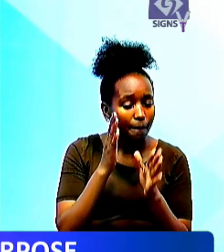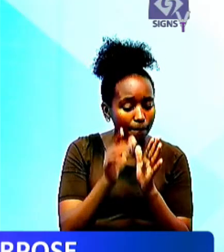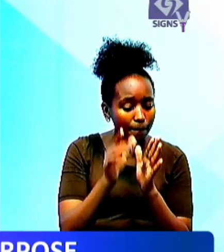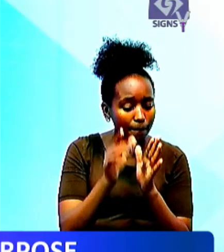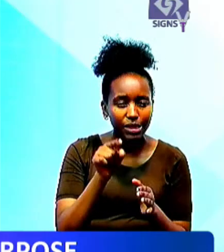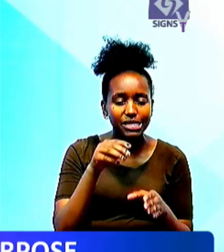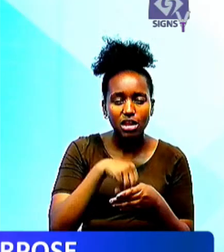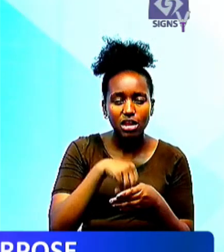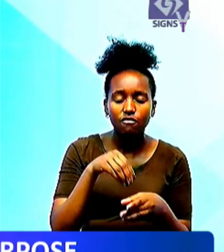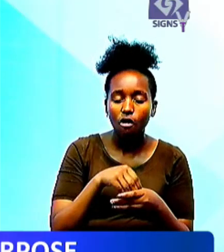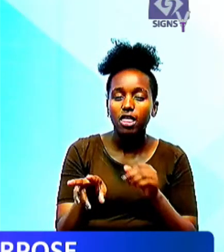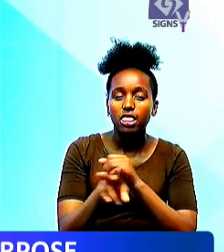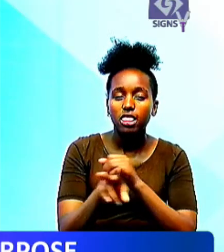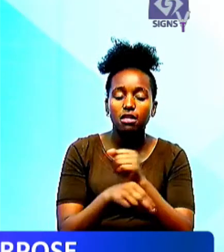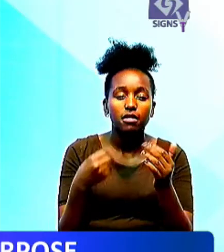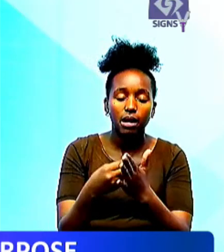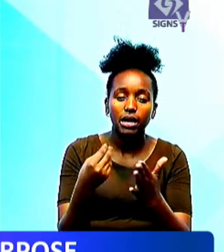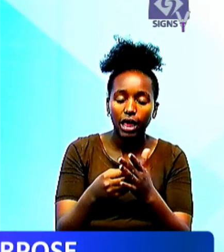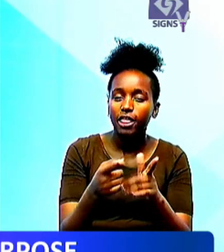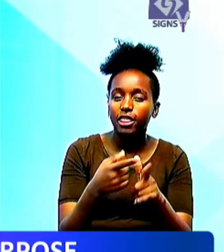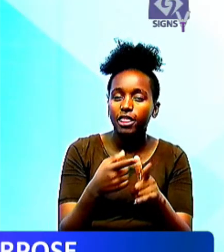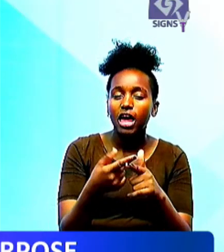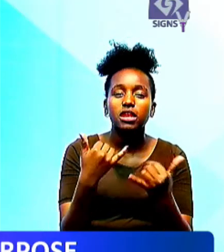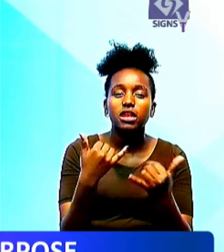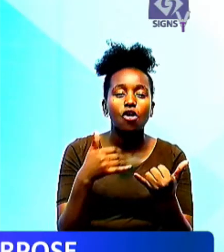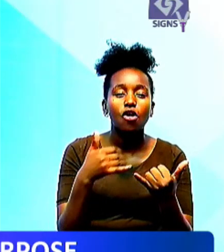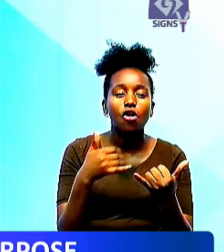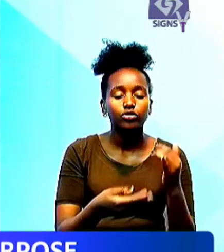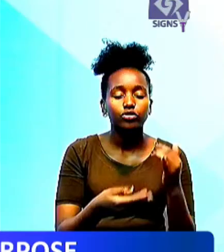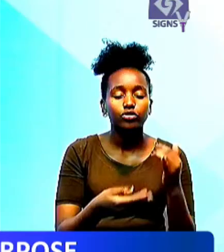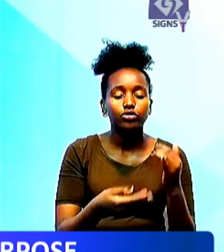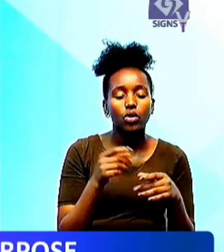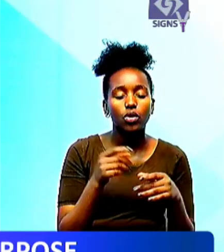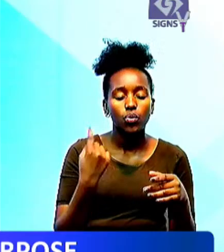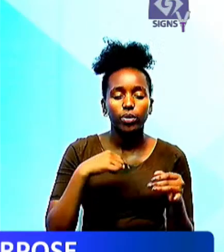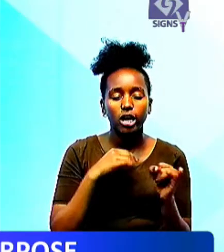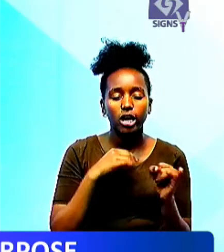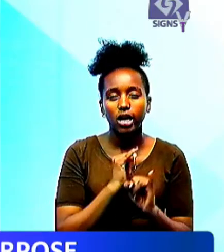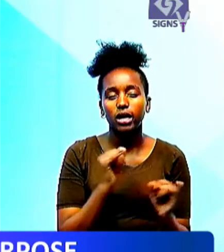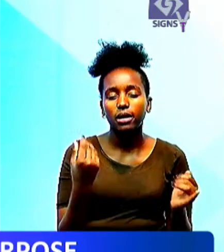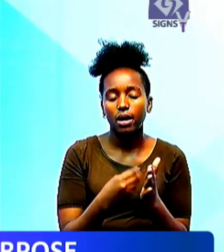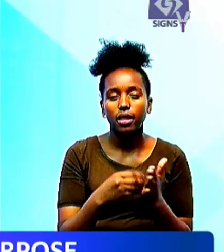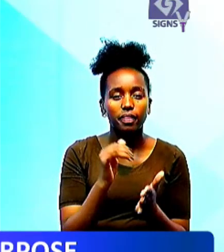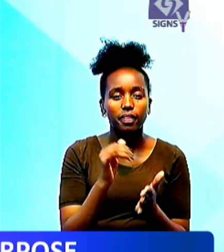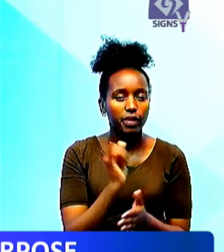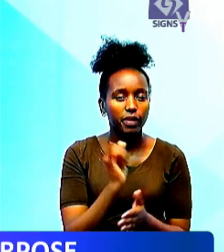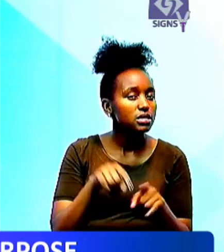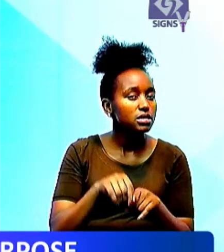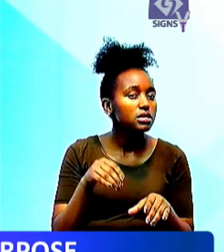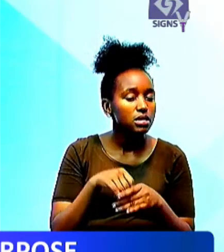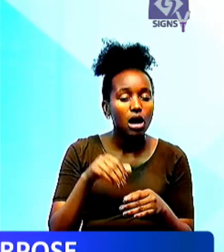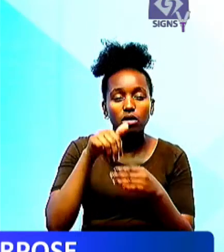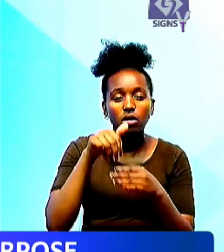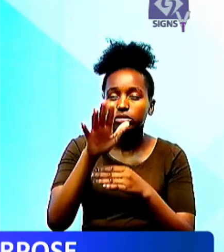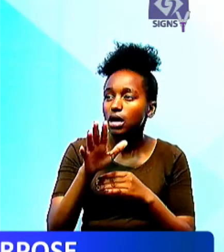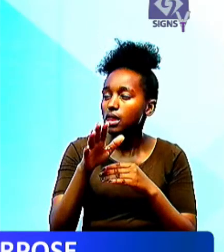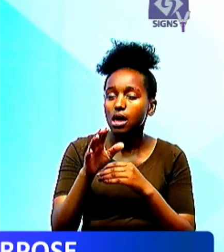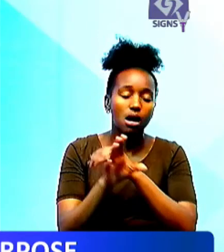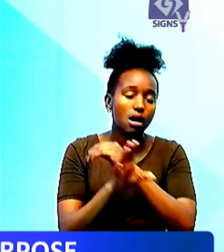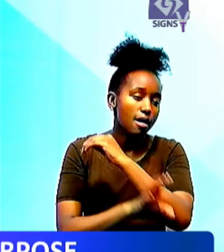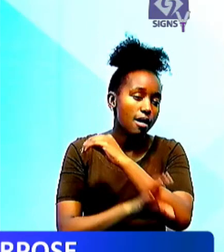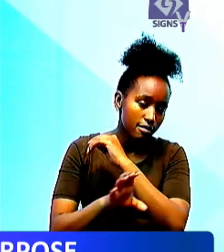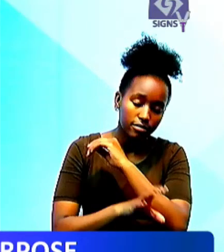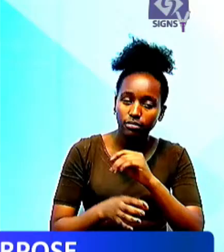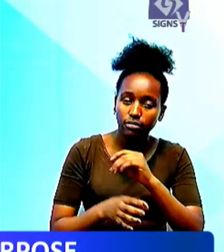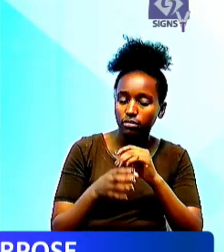involved maybe scandal here, corruption scandal even in outside Africa, in outside whatever. Then that's a person you